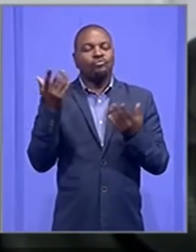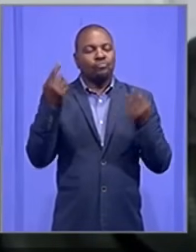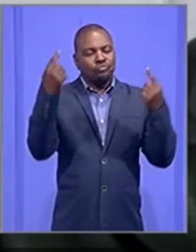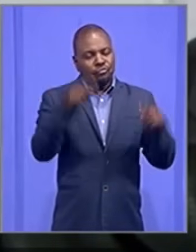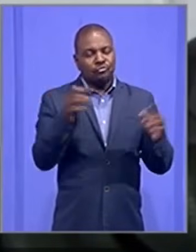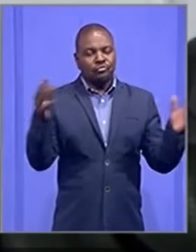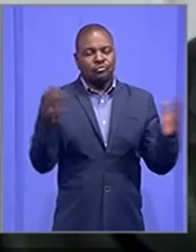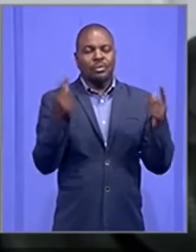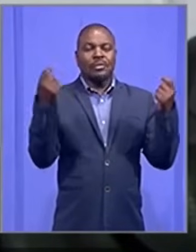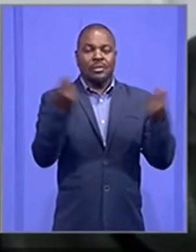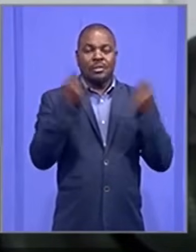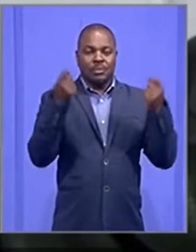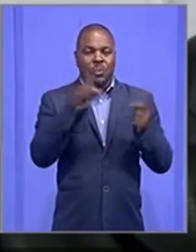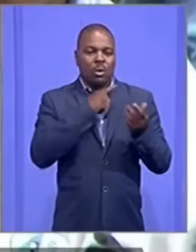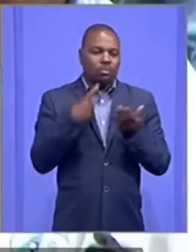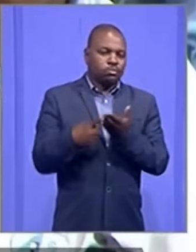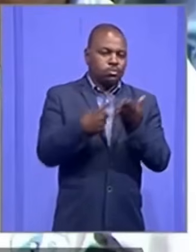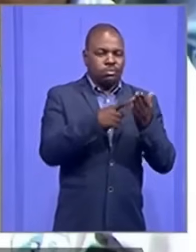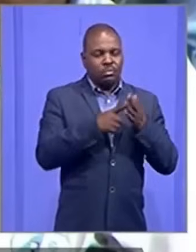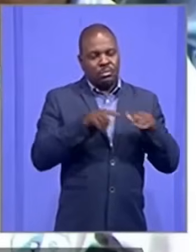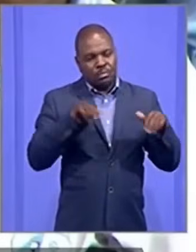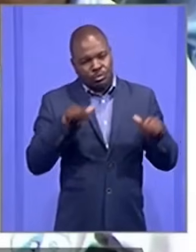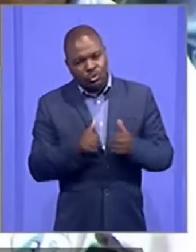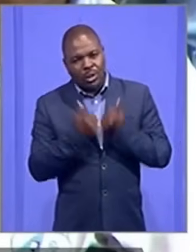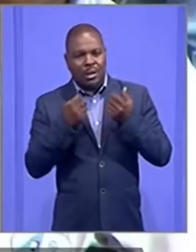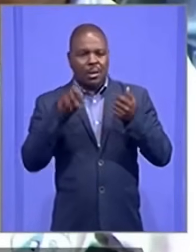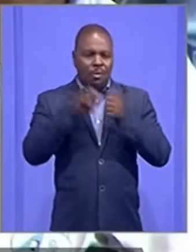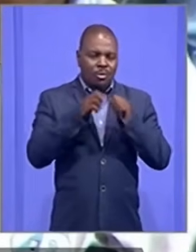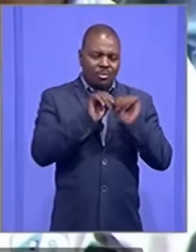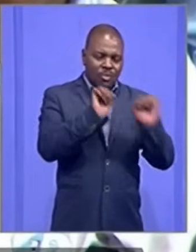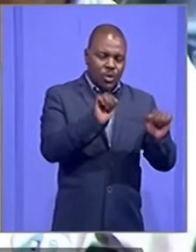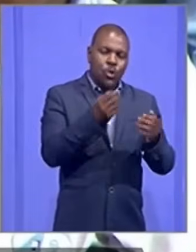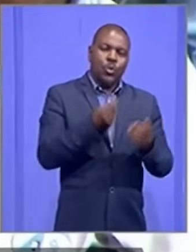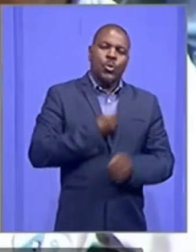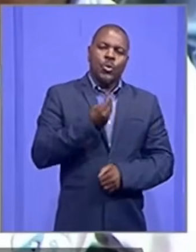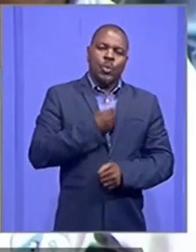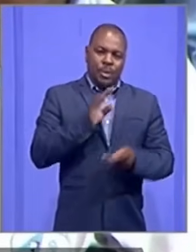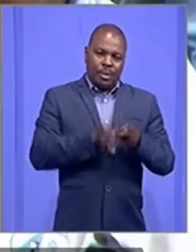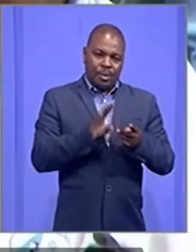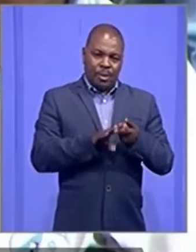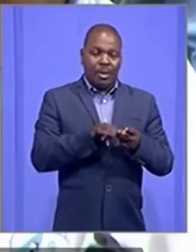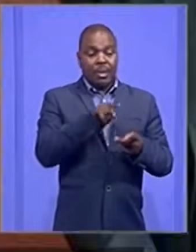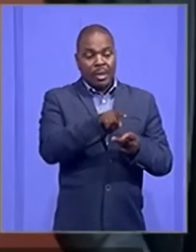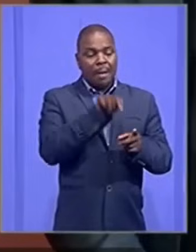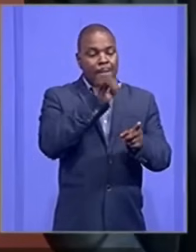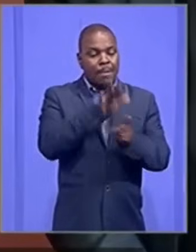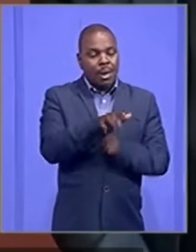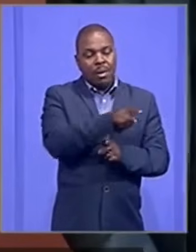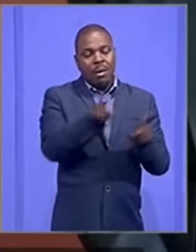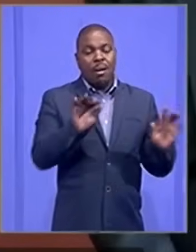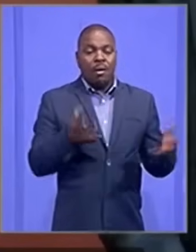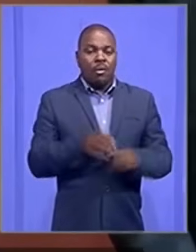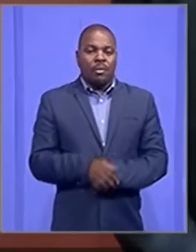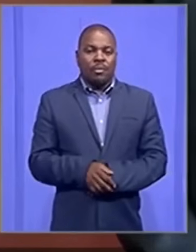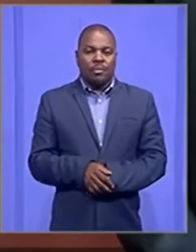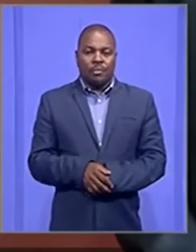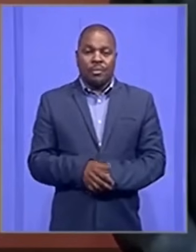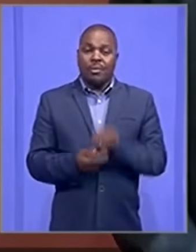ona ha ho tshohlwa mathata le diphephetso tse amang batjha le tshusumetso eo di nang le yona. Go tshwana le